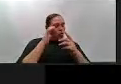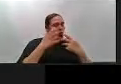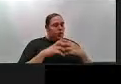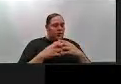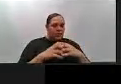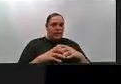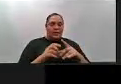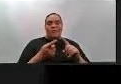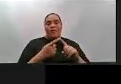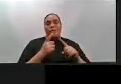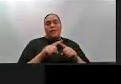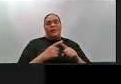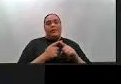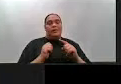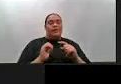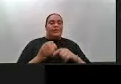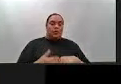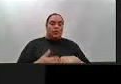by the Executive Council.